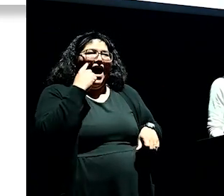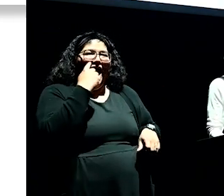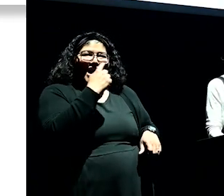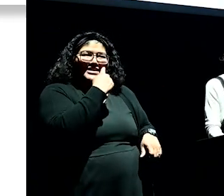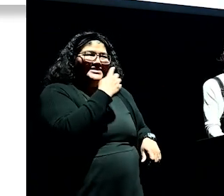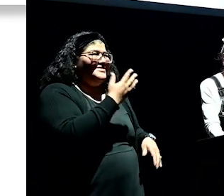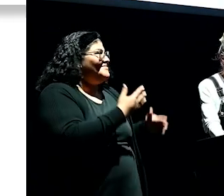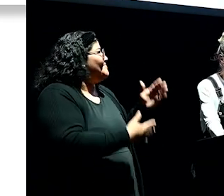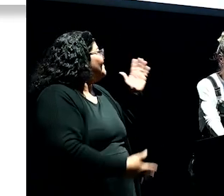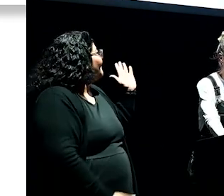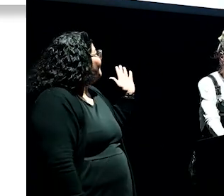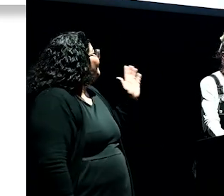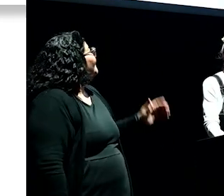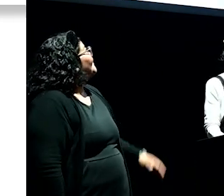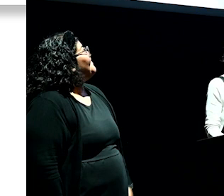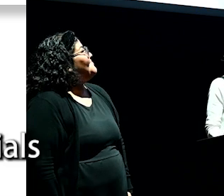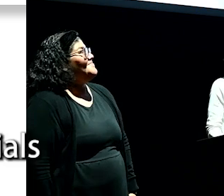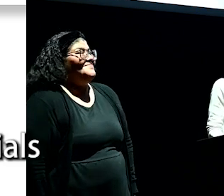Also,